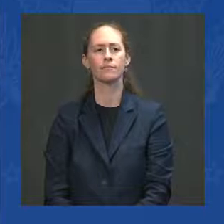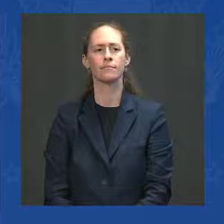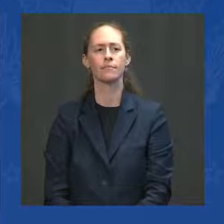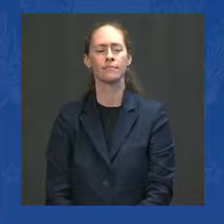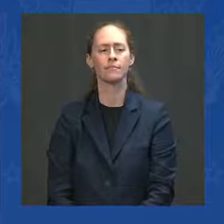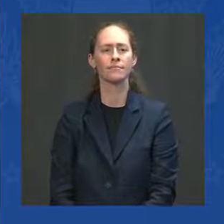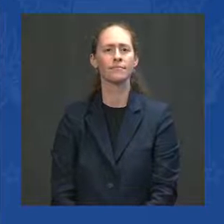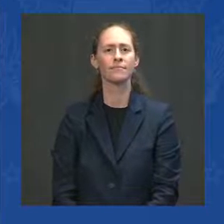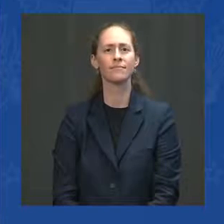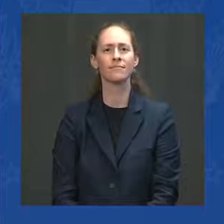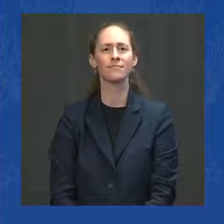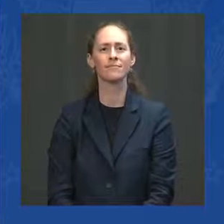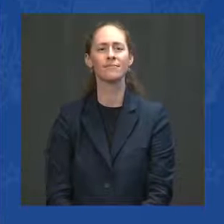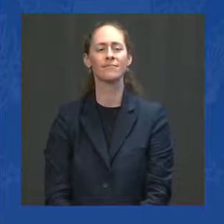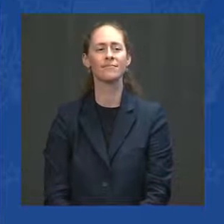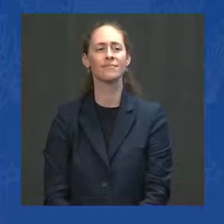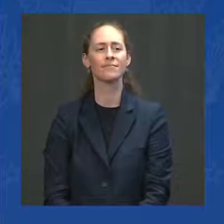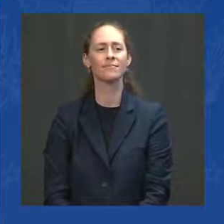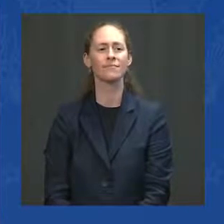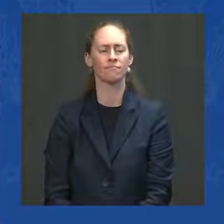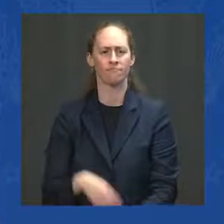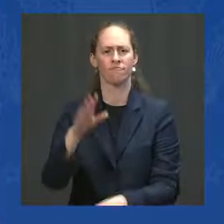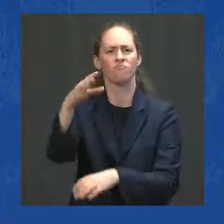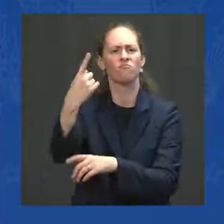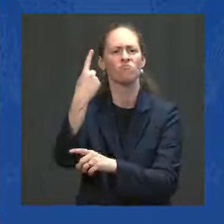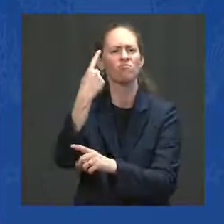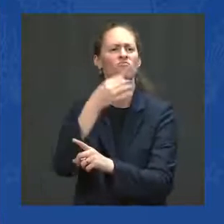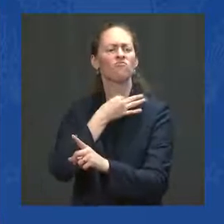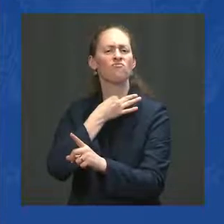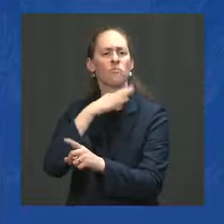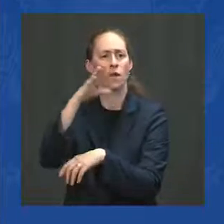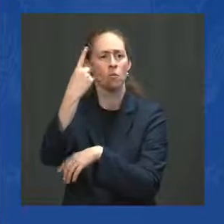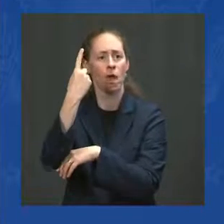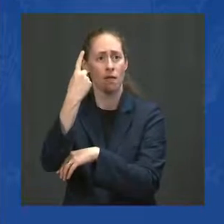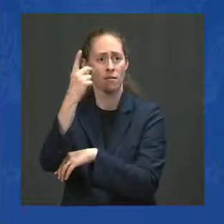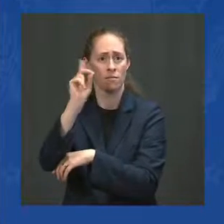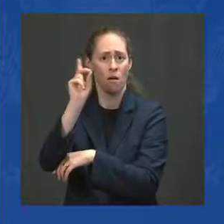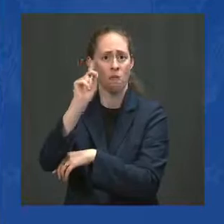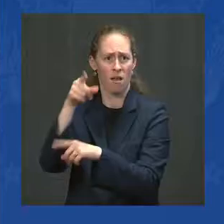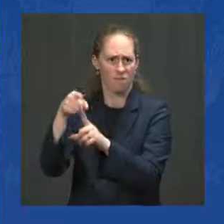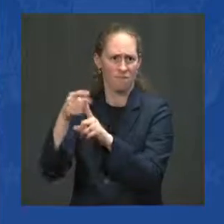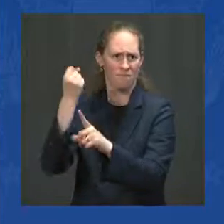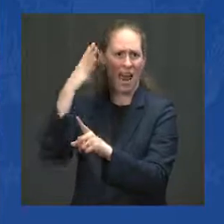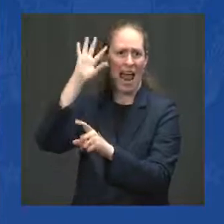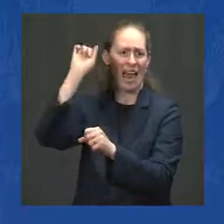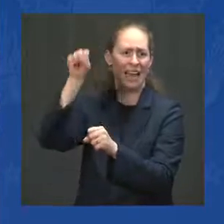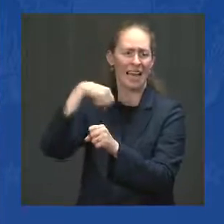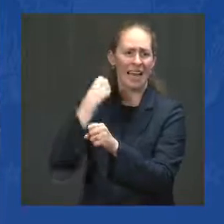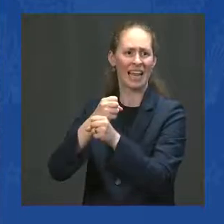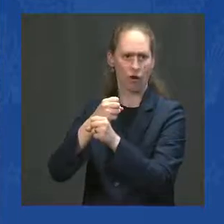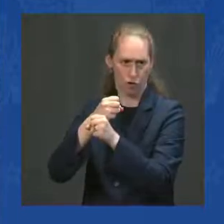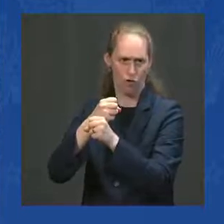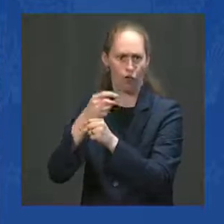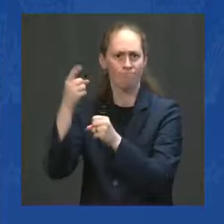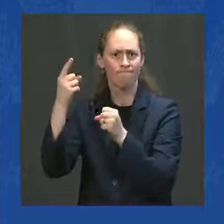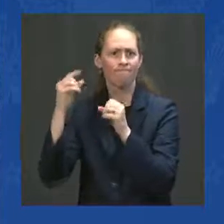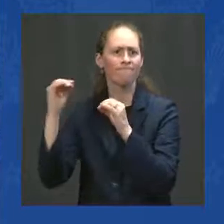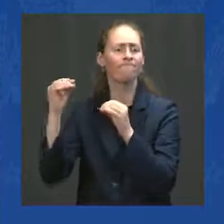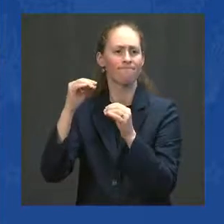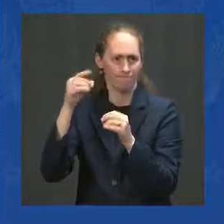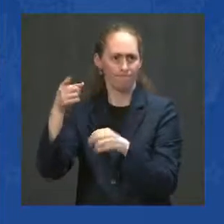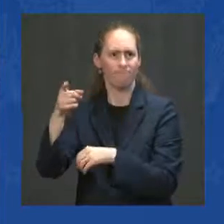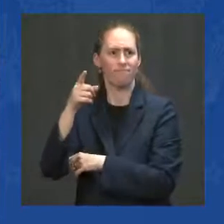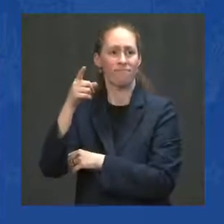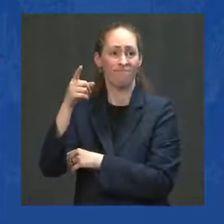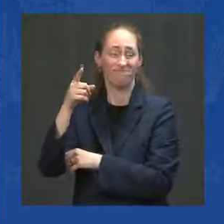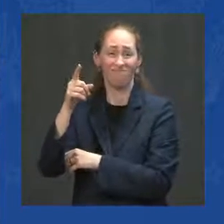one of the Democrats through the years that you spoke with about infrastructure the most was Andrew Cuomo, who is resigning, who announced